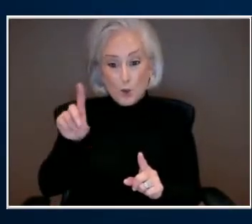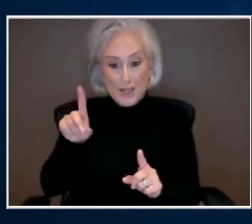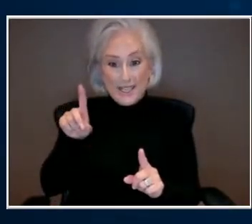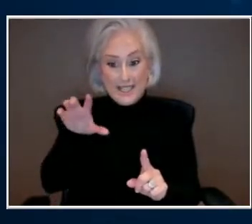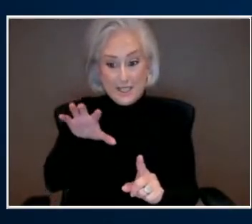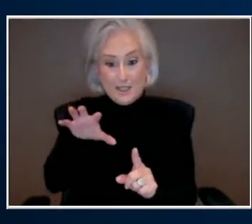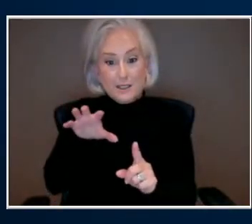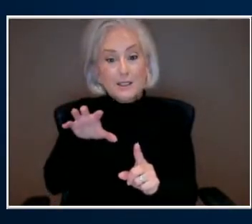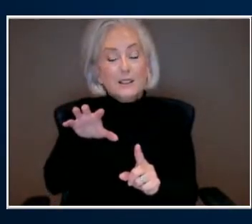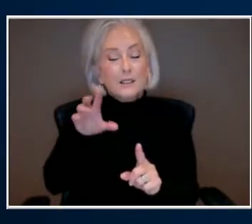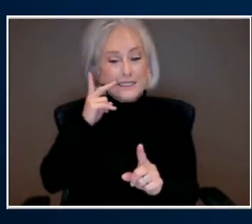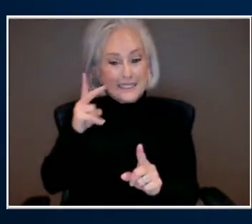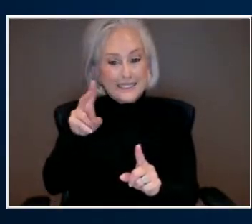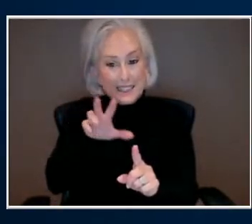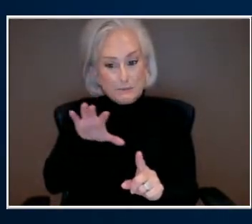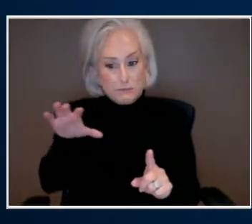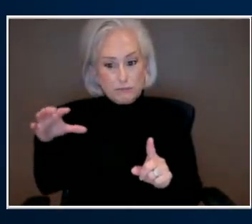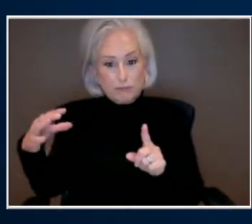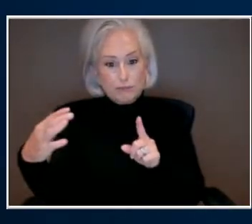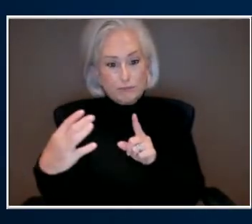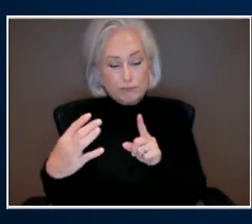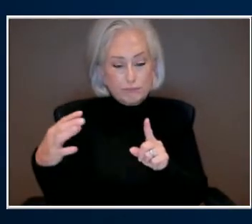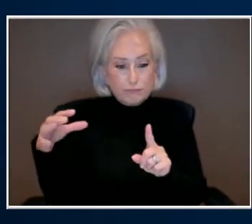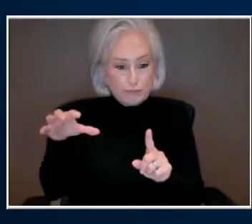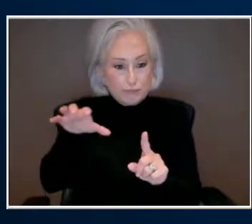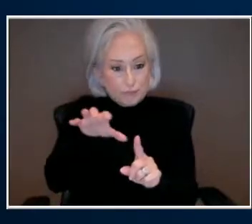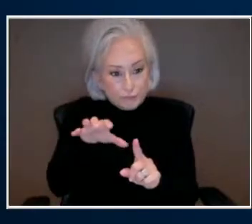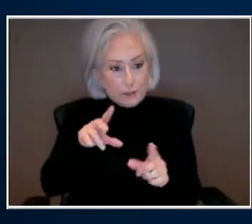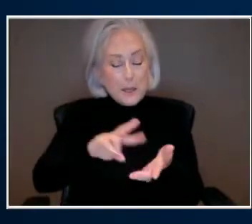multiple low-dose X-ray images. So the radiologist is